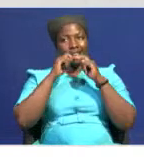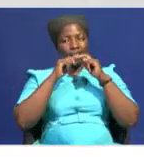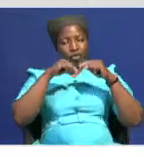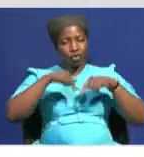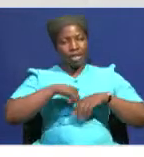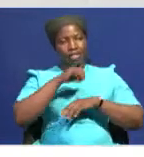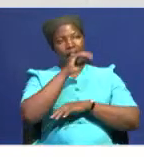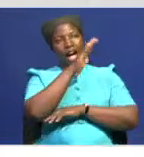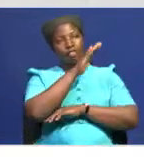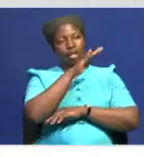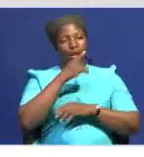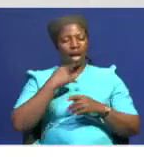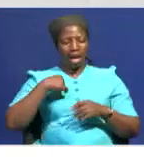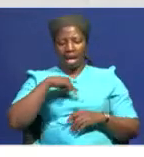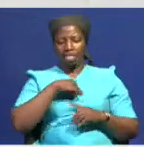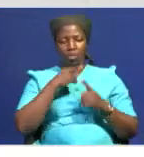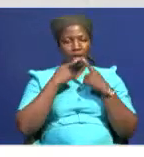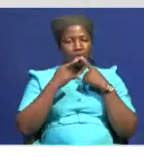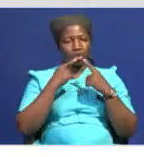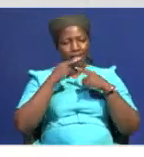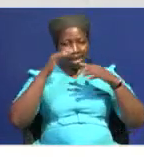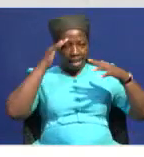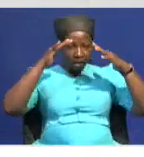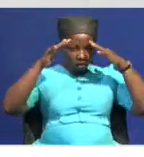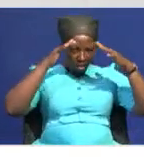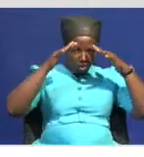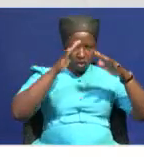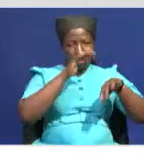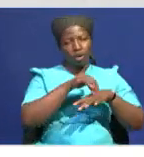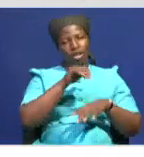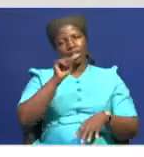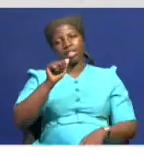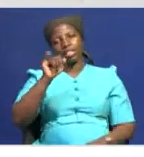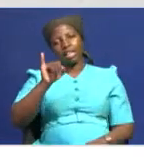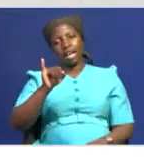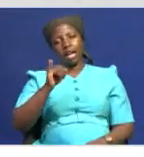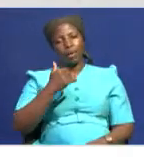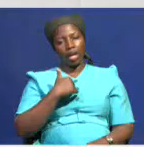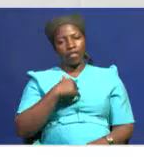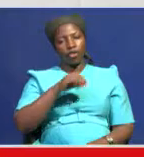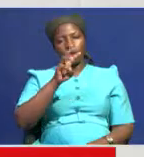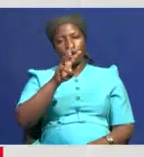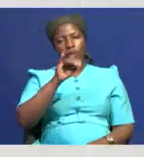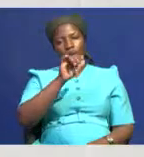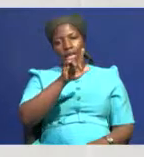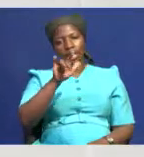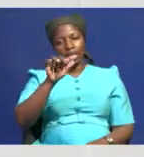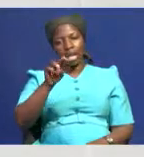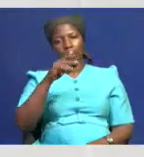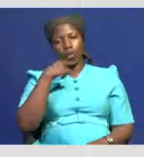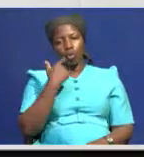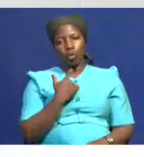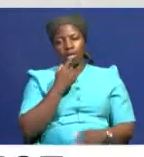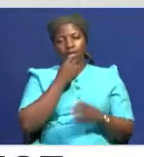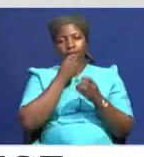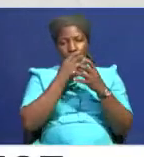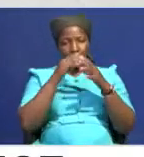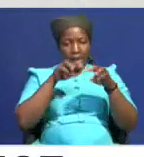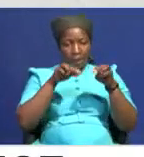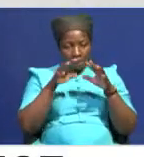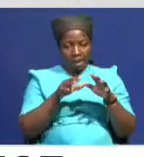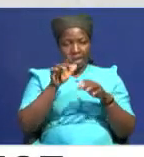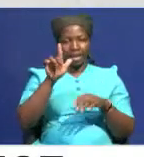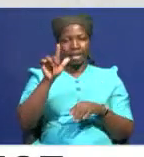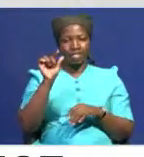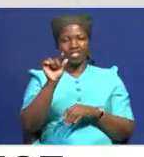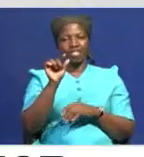We are talking innovations in AI. On set with us is William Kamore, content manager at LG.